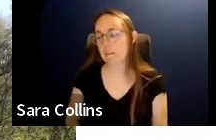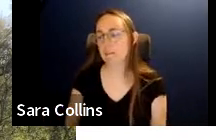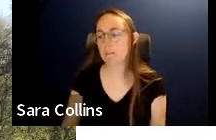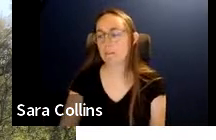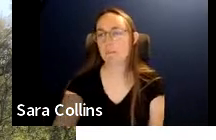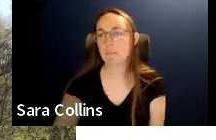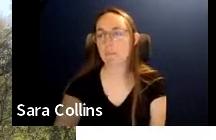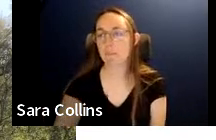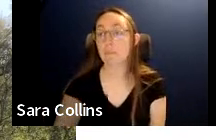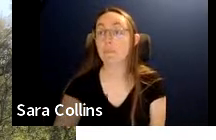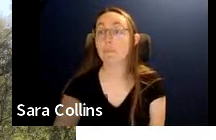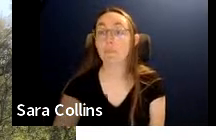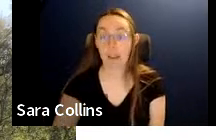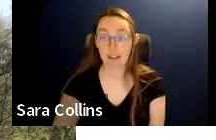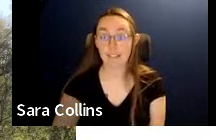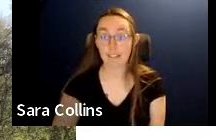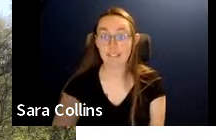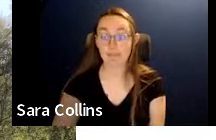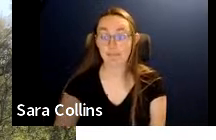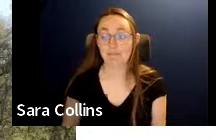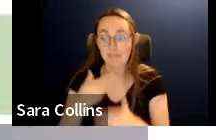features. Next slide, please.